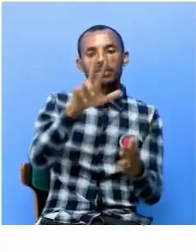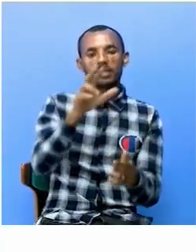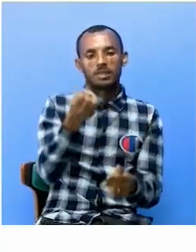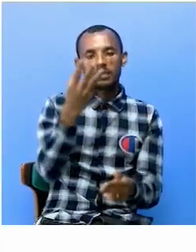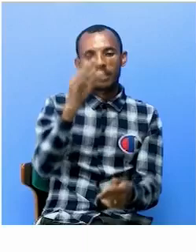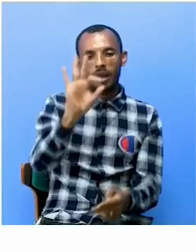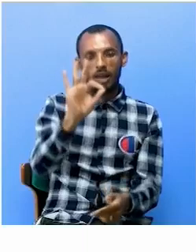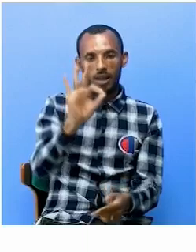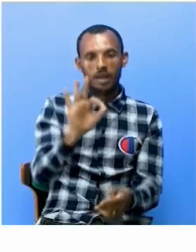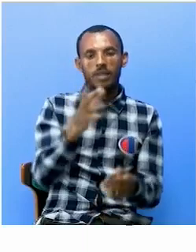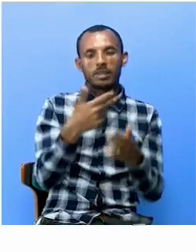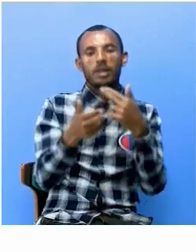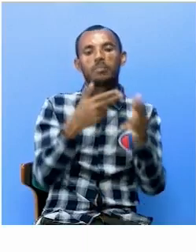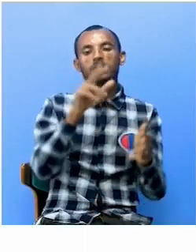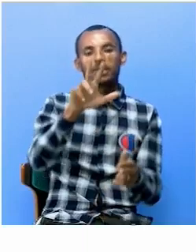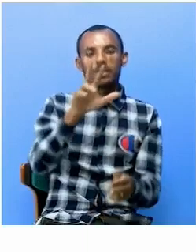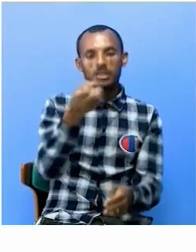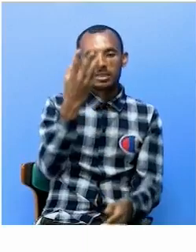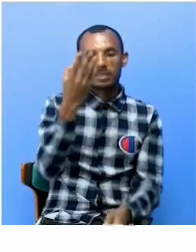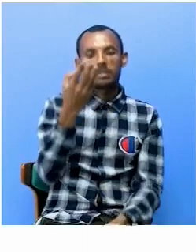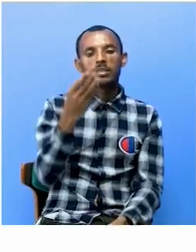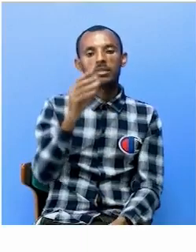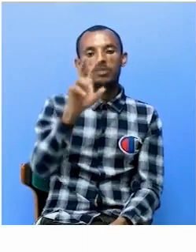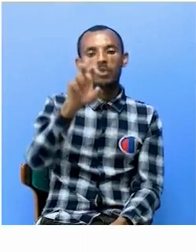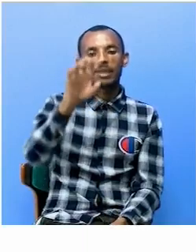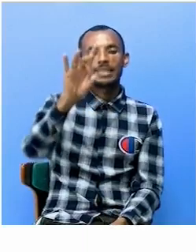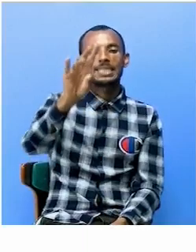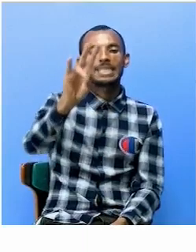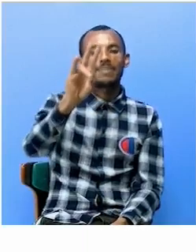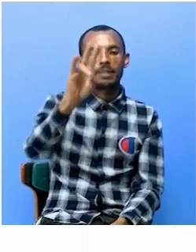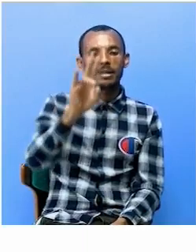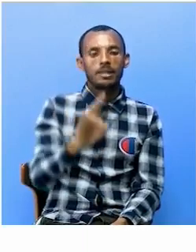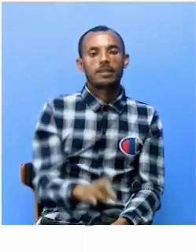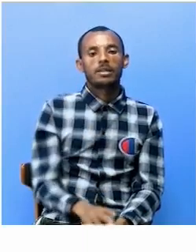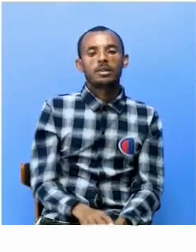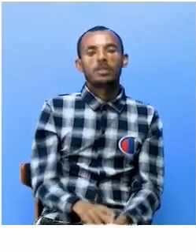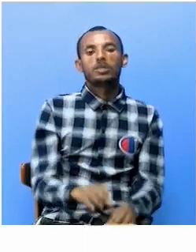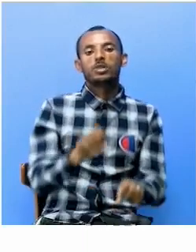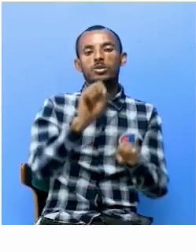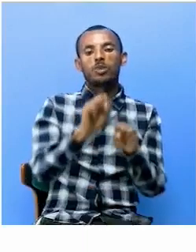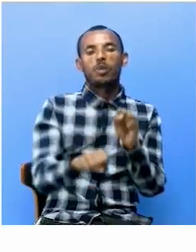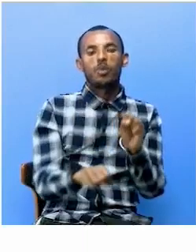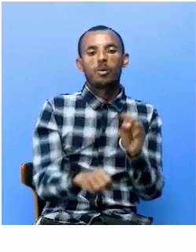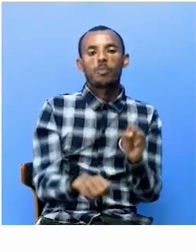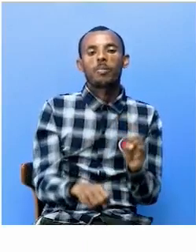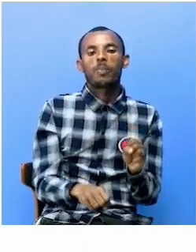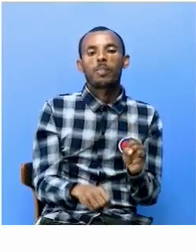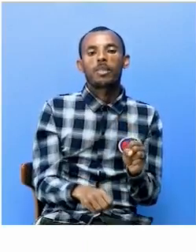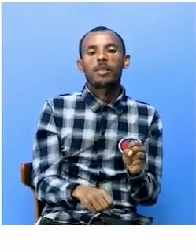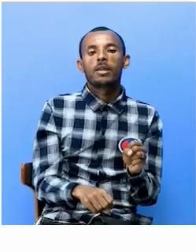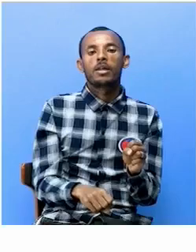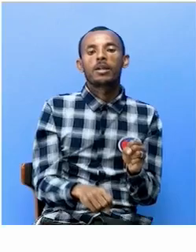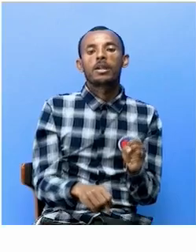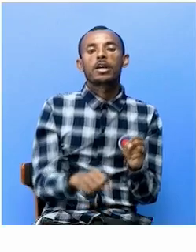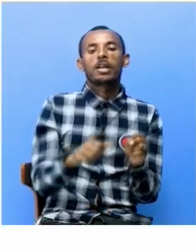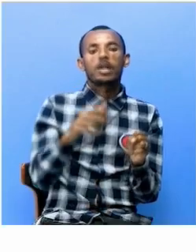is 9. 9 times 3 is 27. So the cube of 2